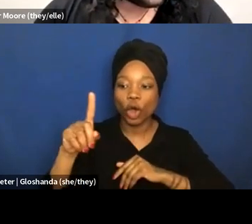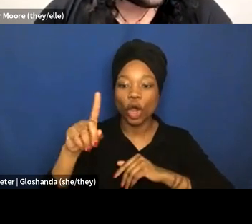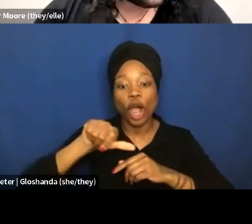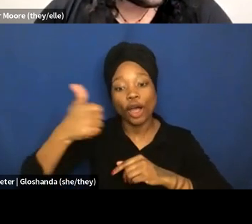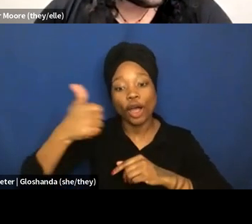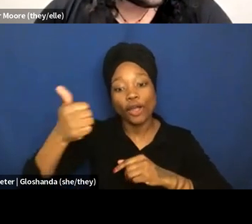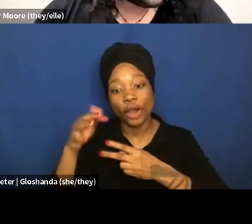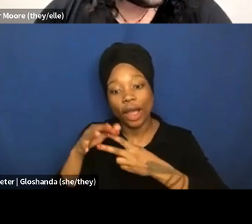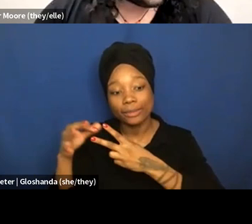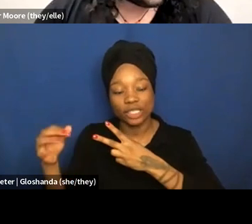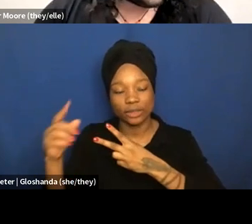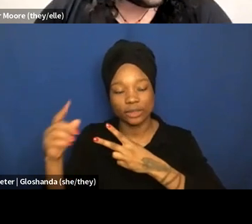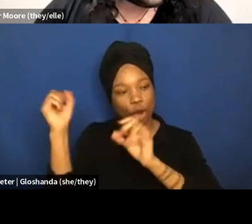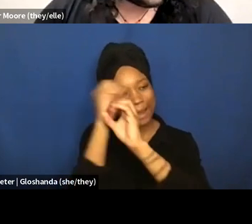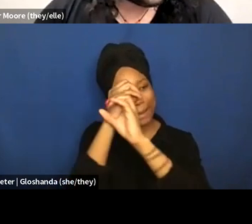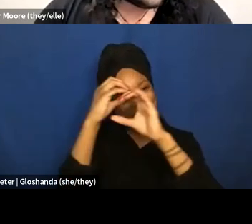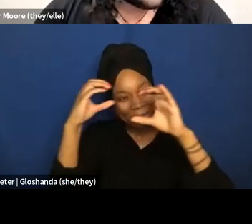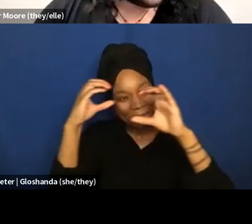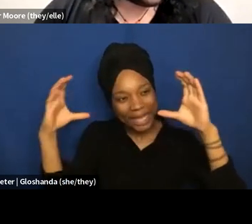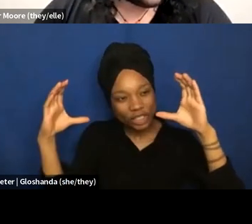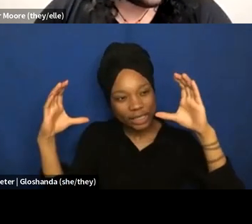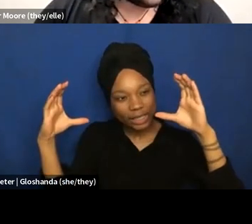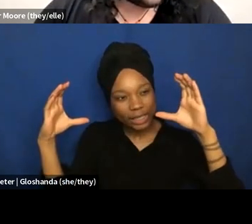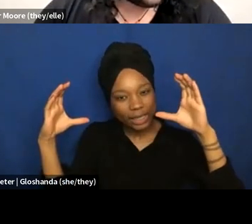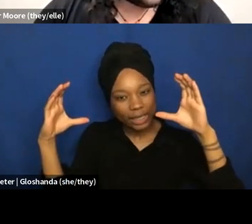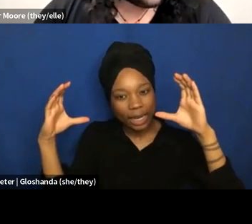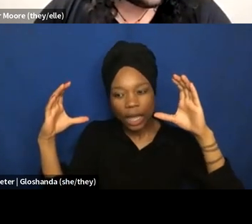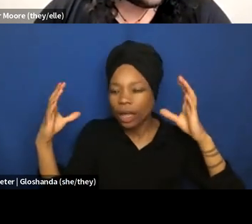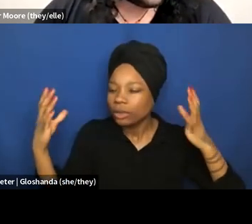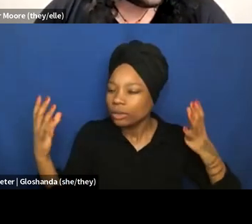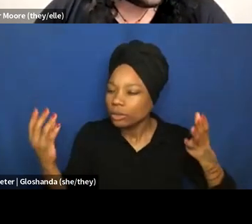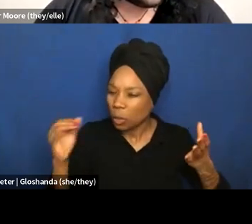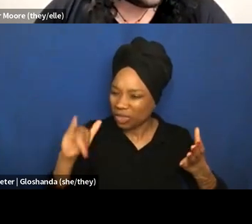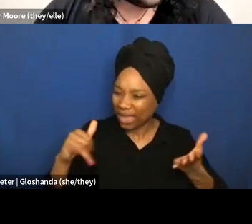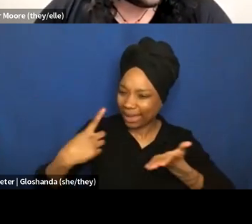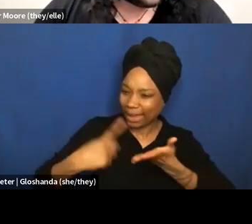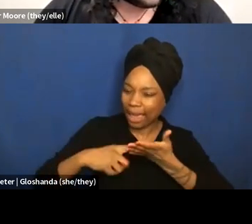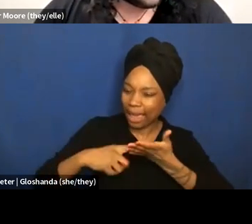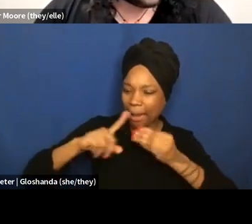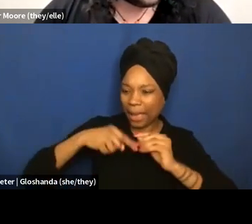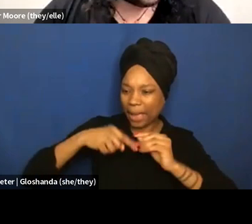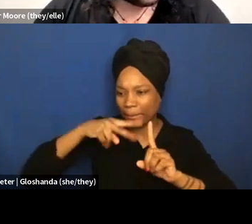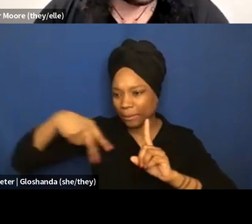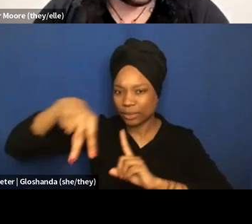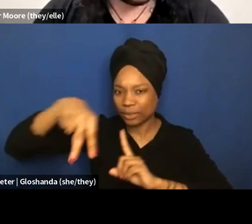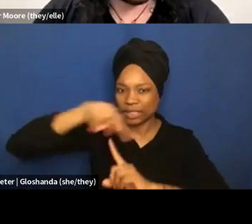of imagining what on earth these conversations about perception and psychic states could